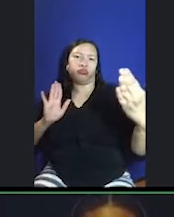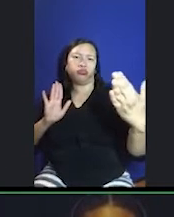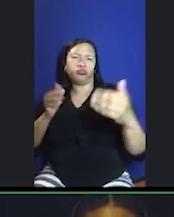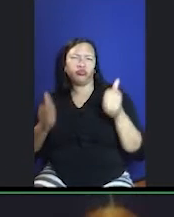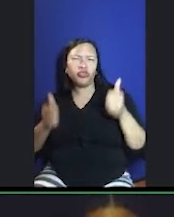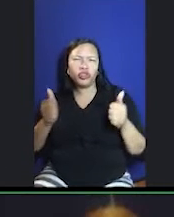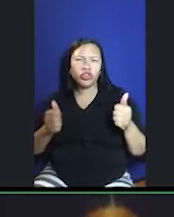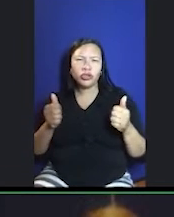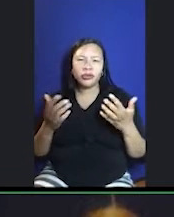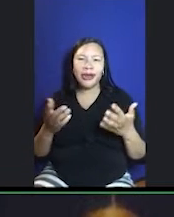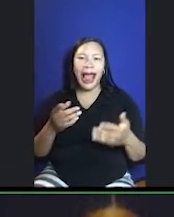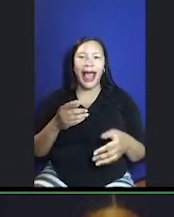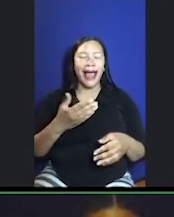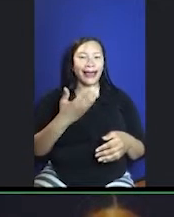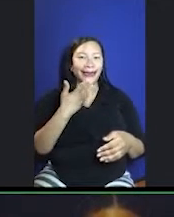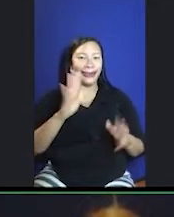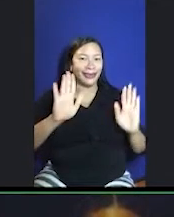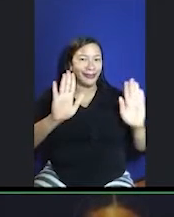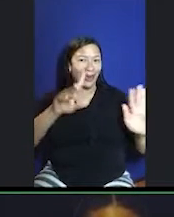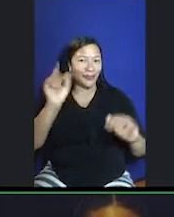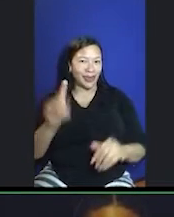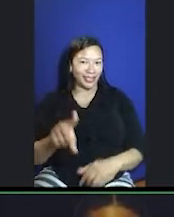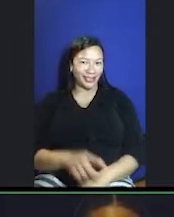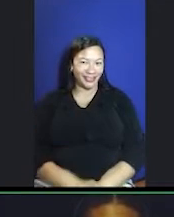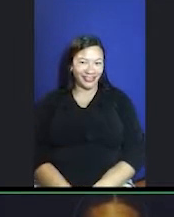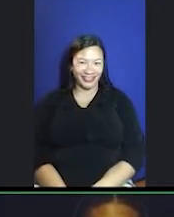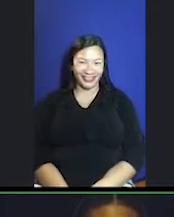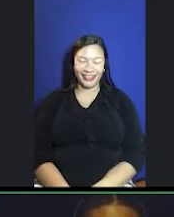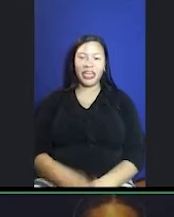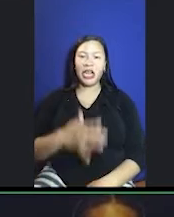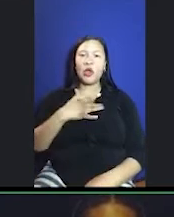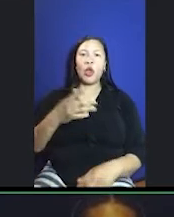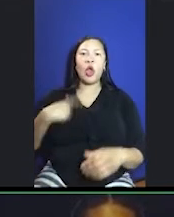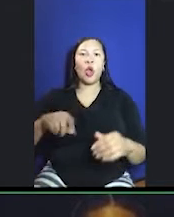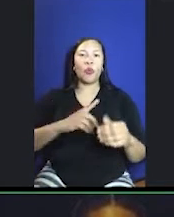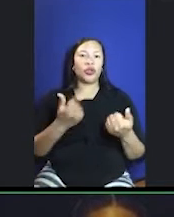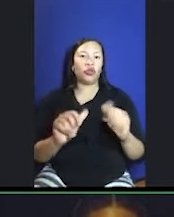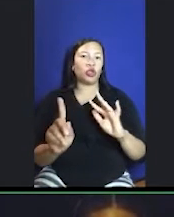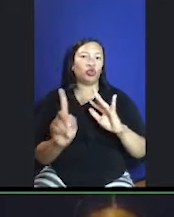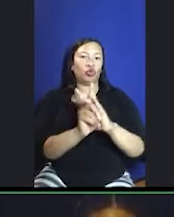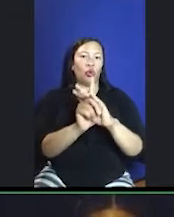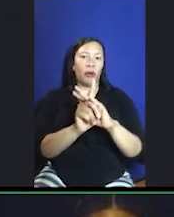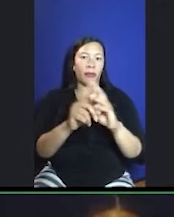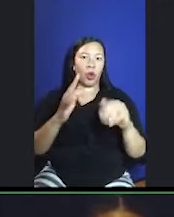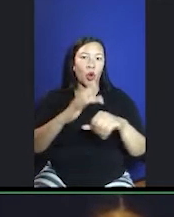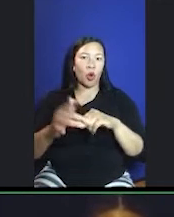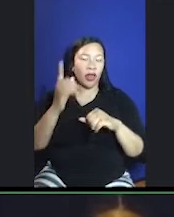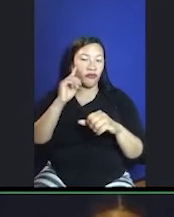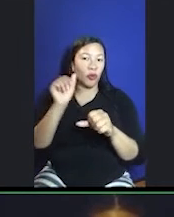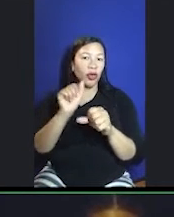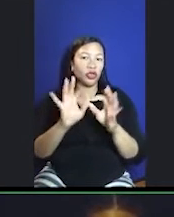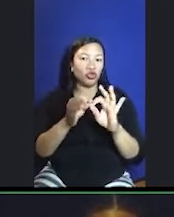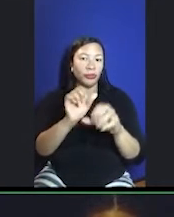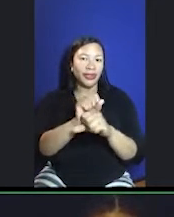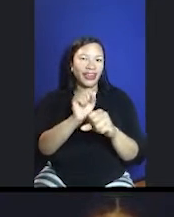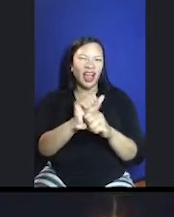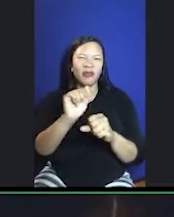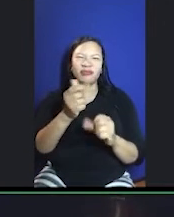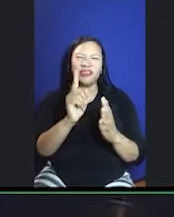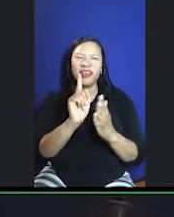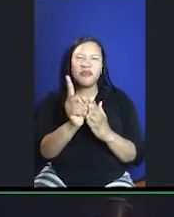That's a great question in the sense of usually we try to show up early to an assignment about 10 to 15 minutes